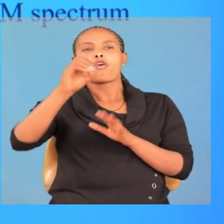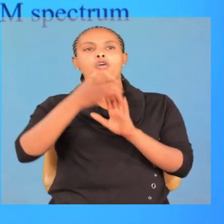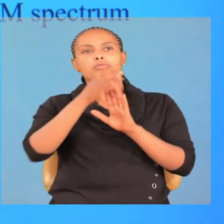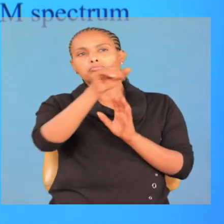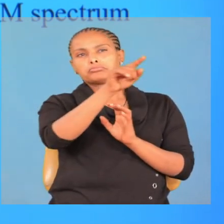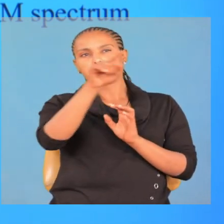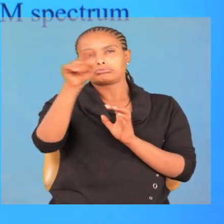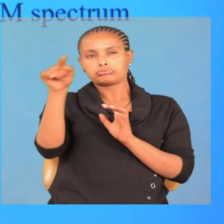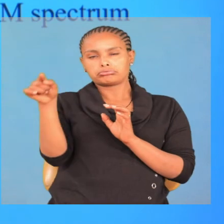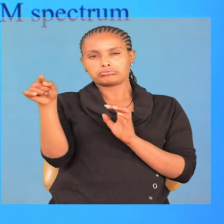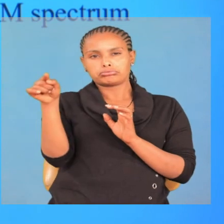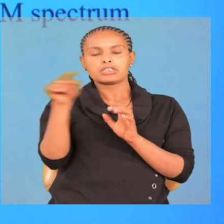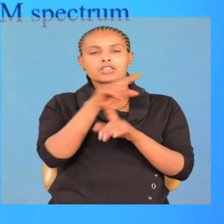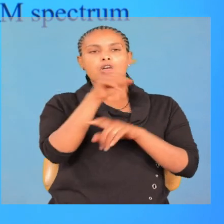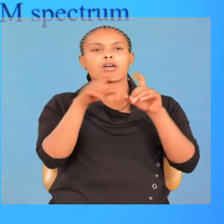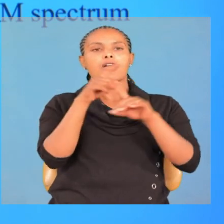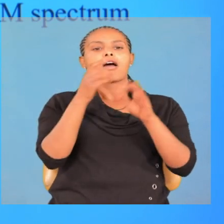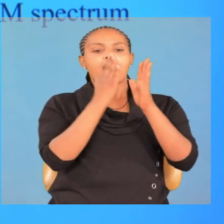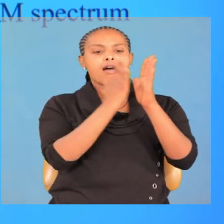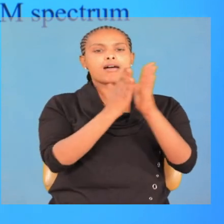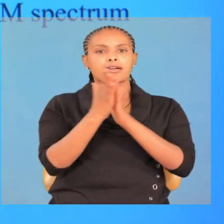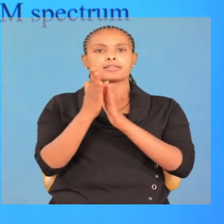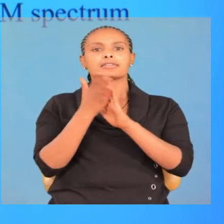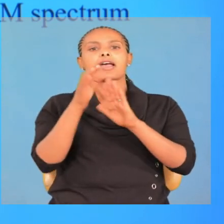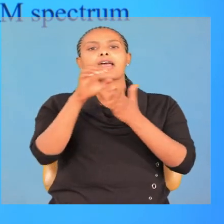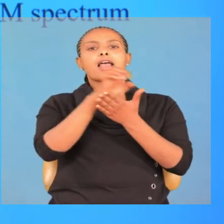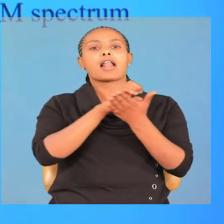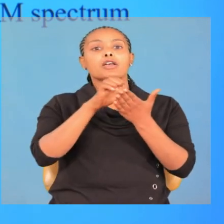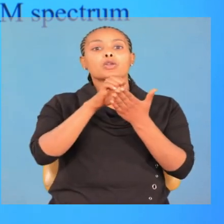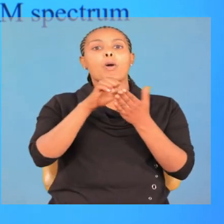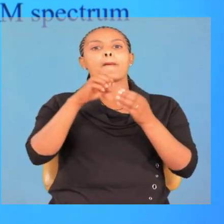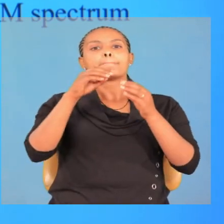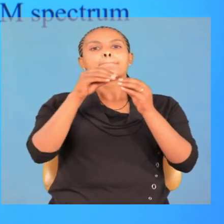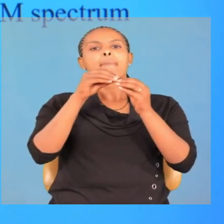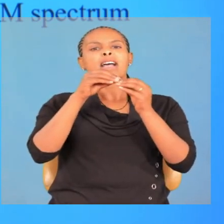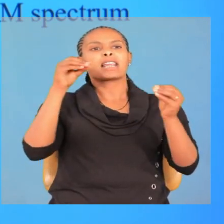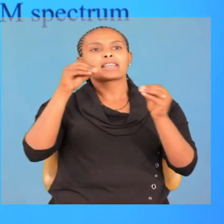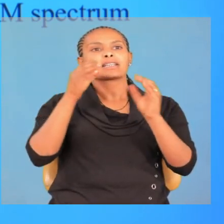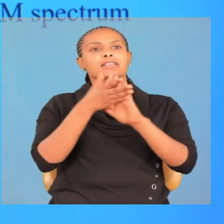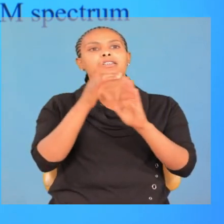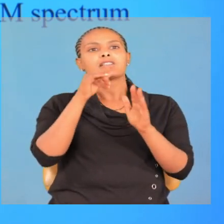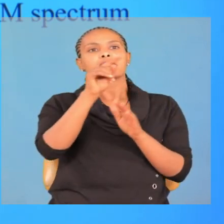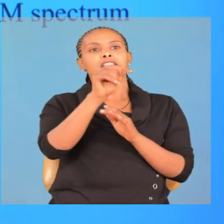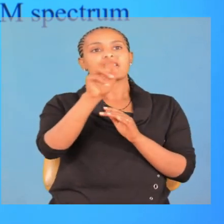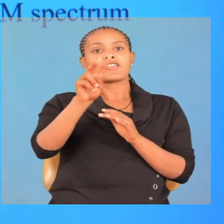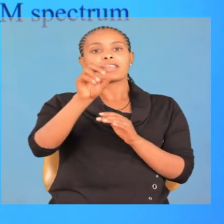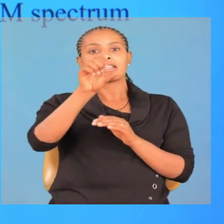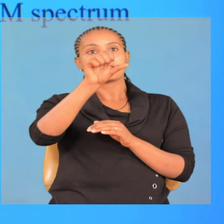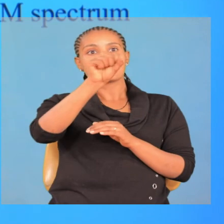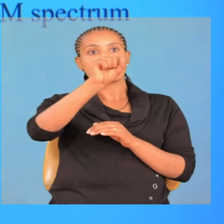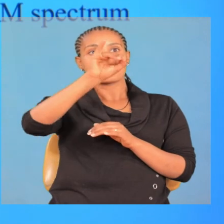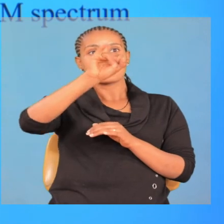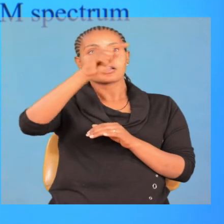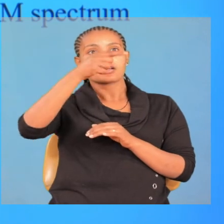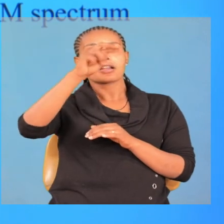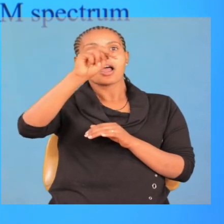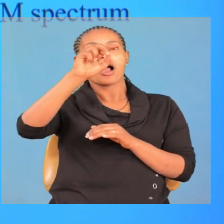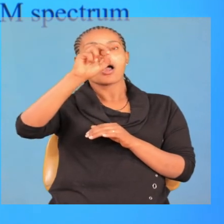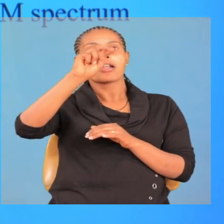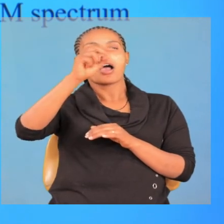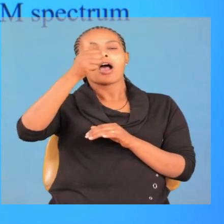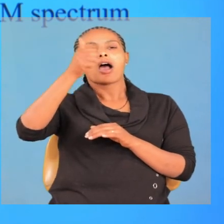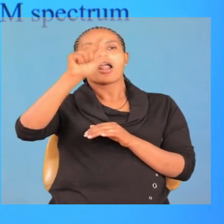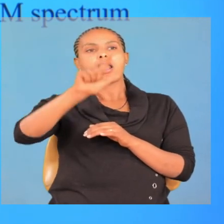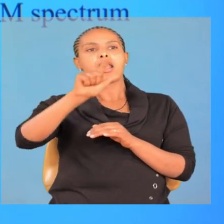wave. The question says, arrange the electromagnetic spectrum regions of TV signal, infrared light,